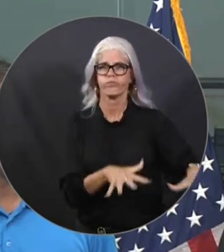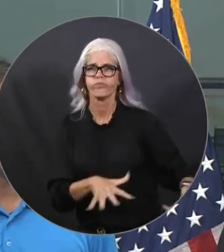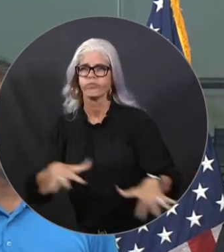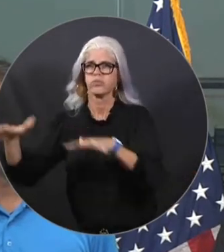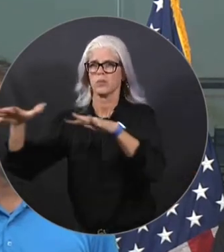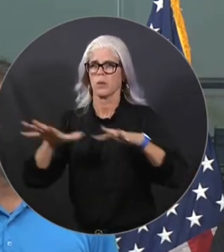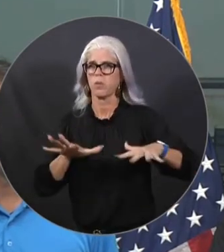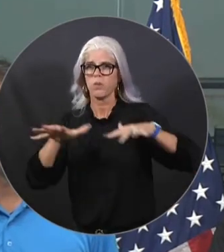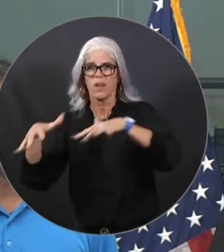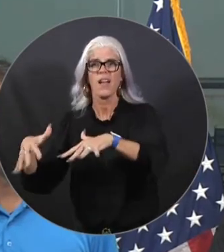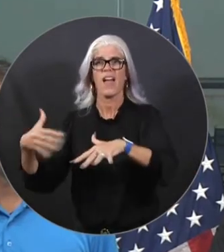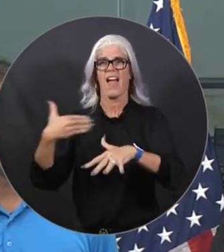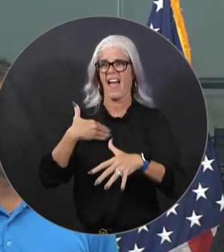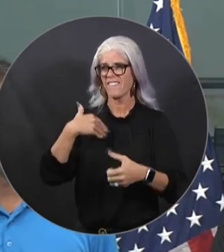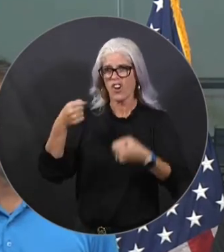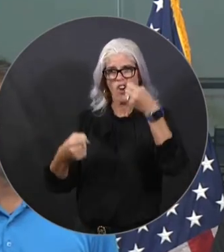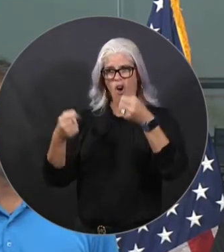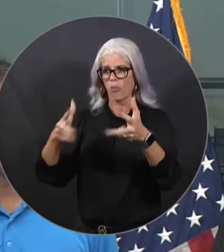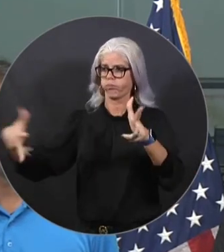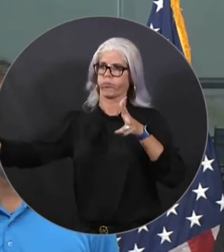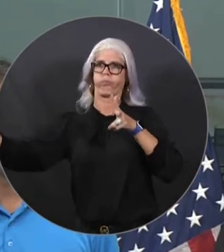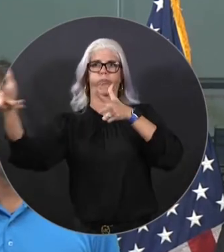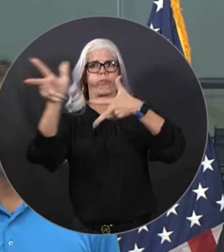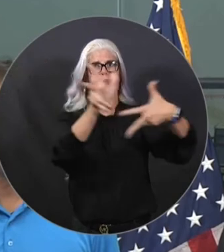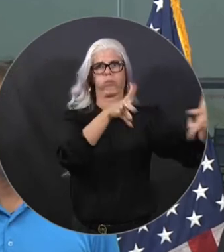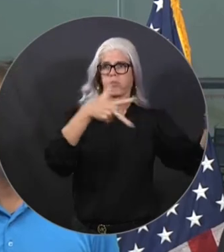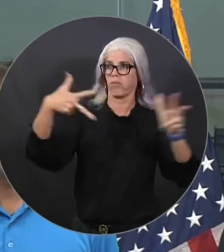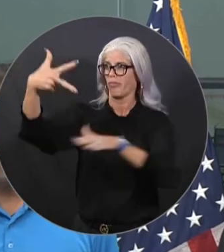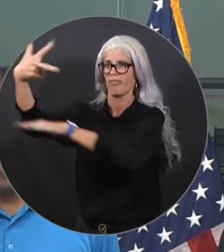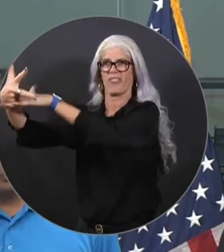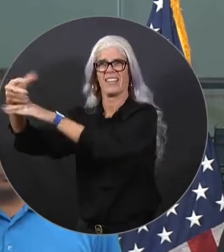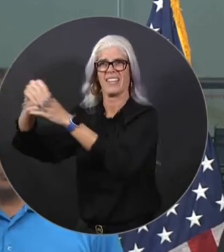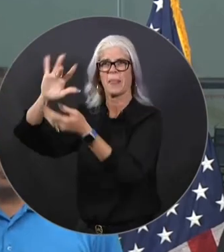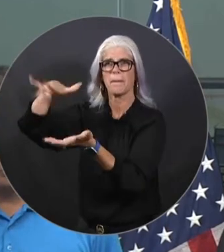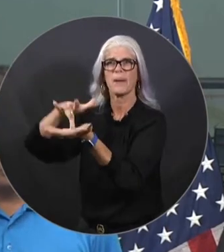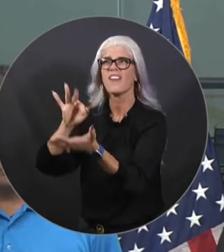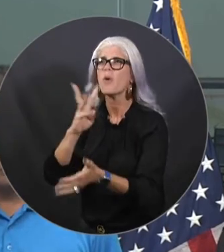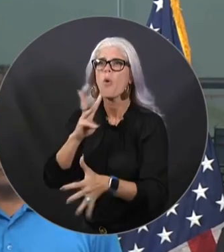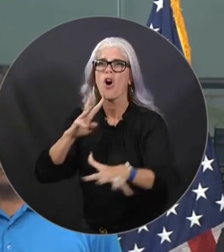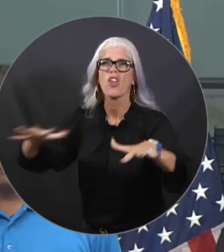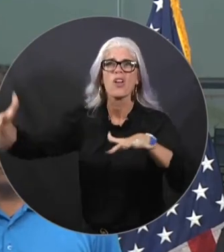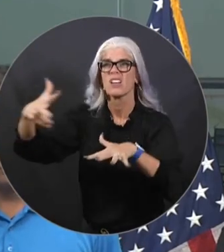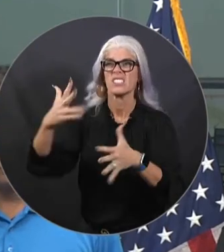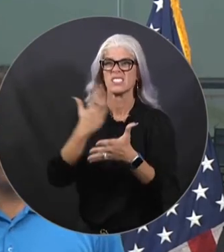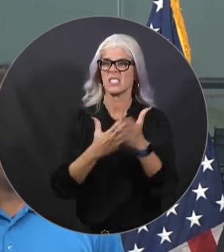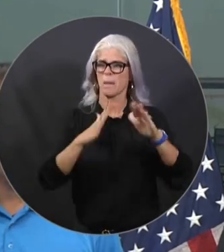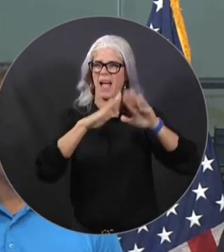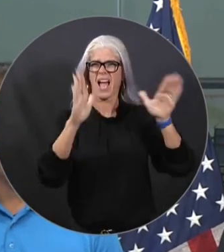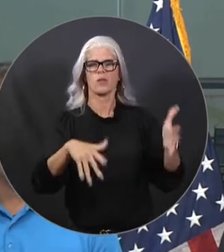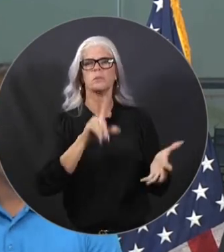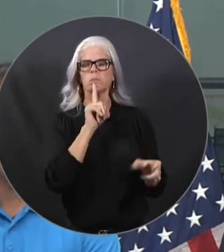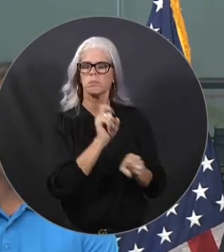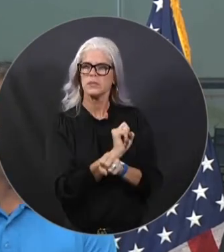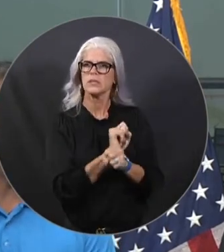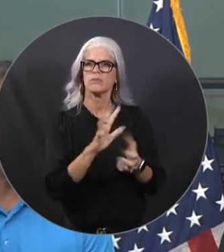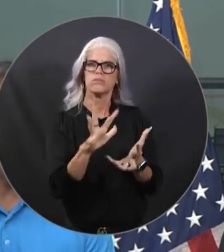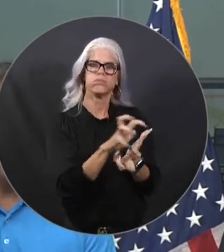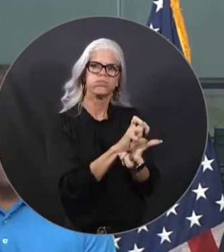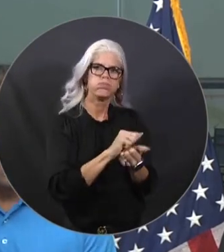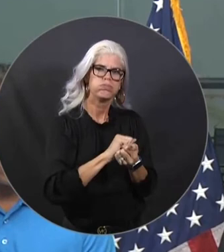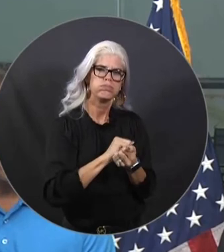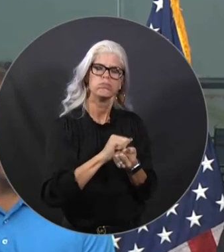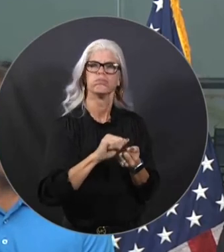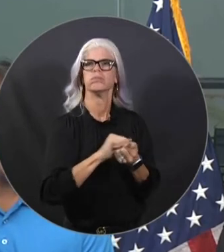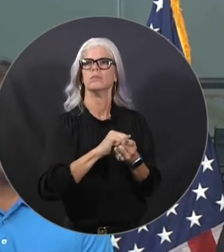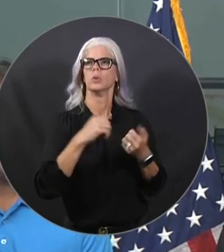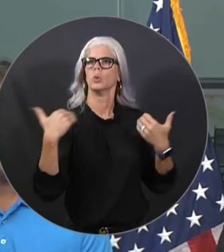in the middle of the water. Some of the homes were total losses. I would say the most significant damage that I saw was on